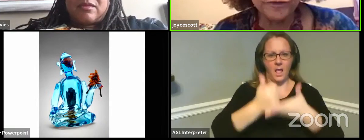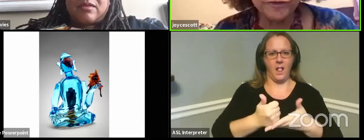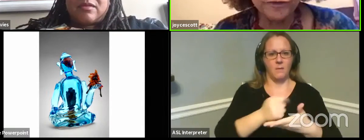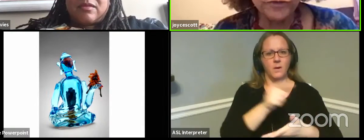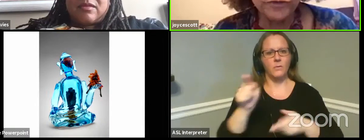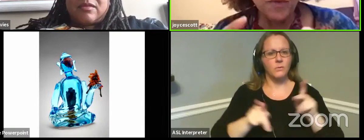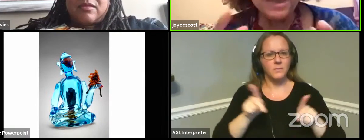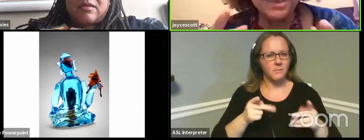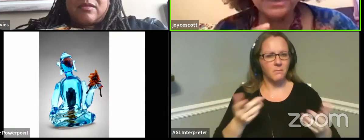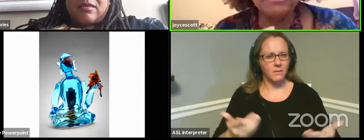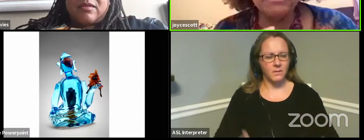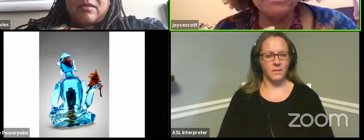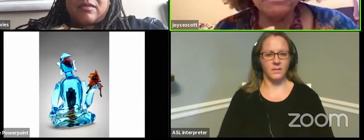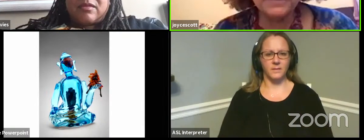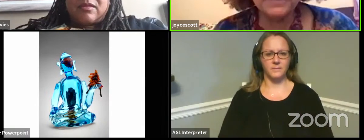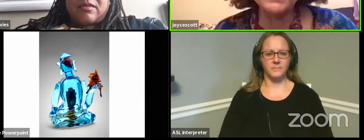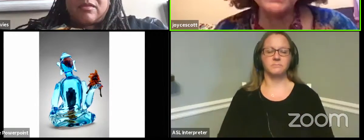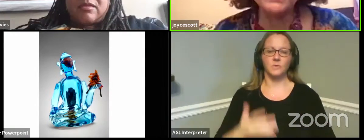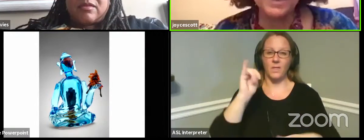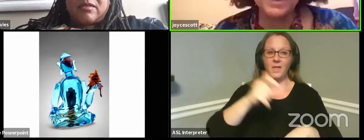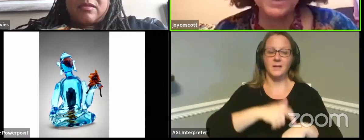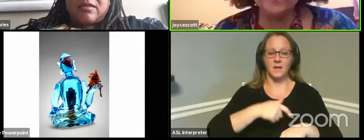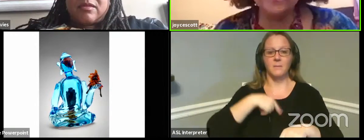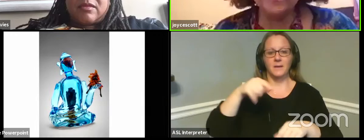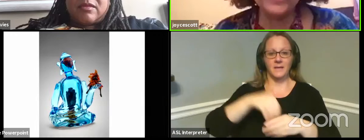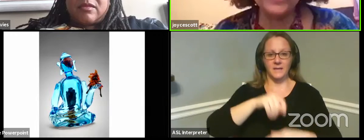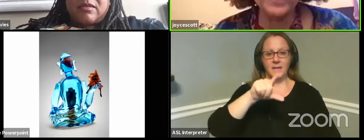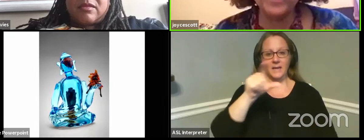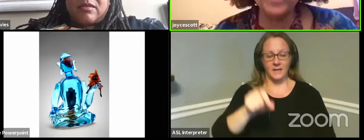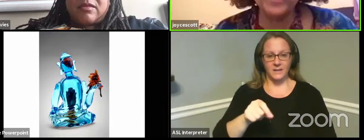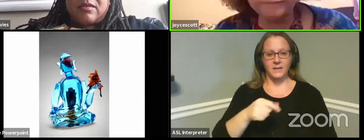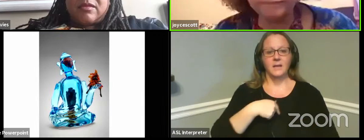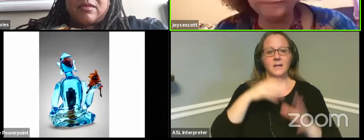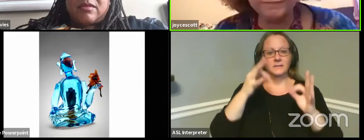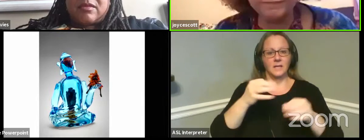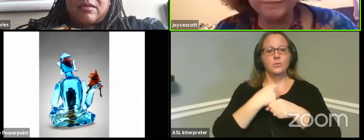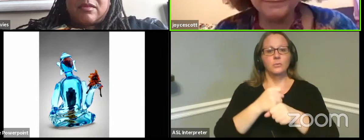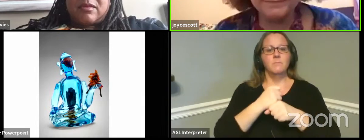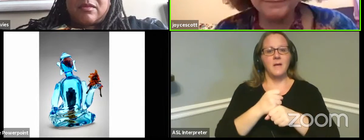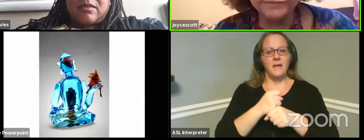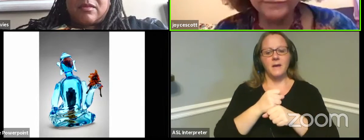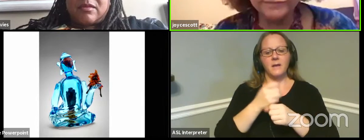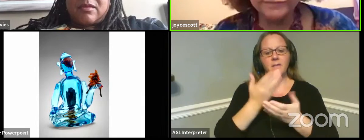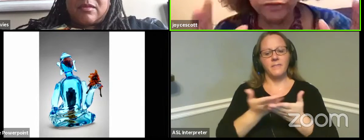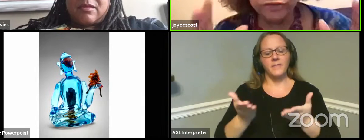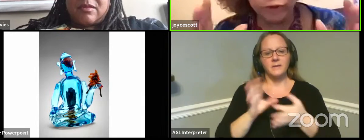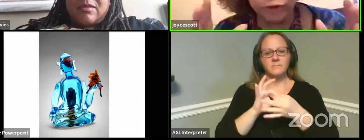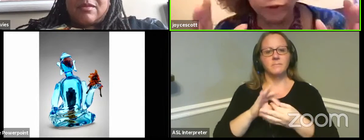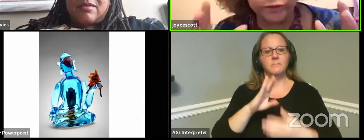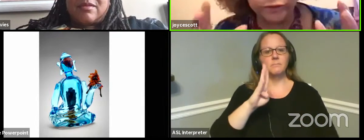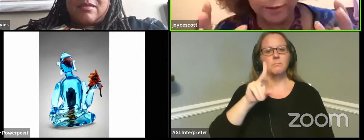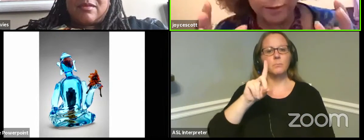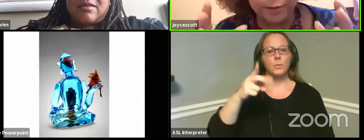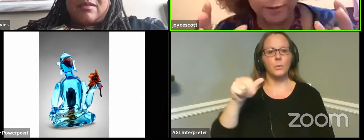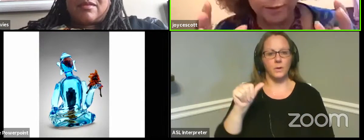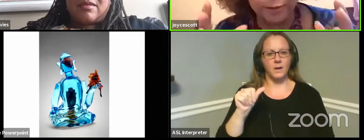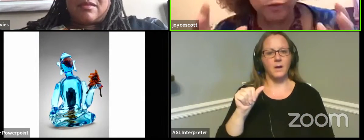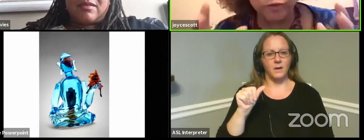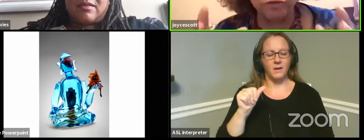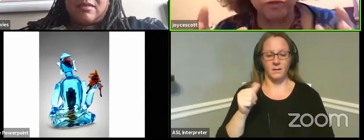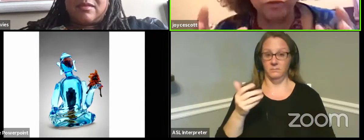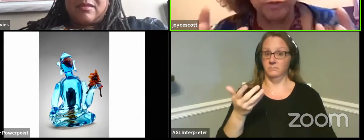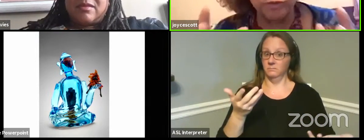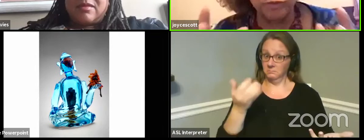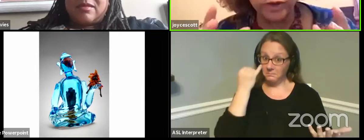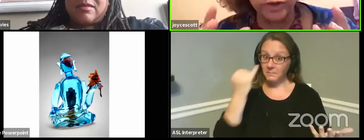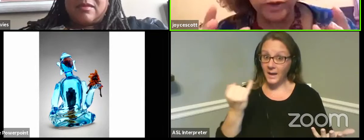So I'm in Italy and I decided to do a series on Buddha. This is really a thing, a black